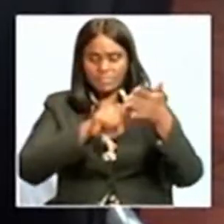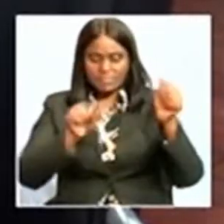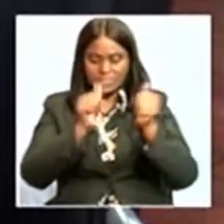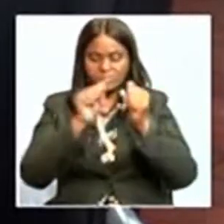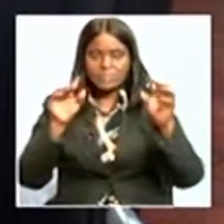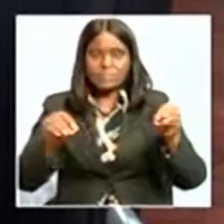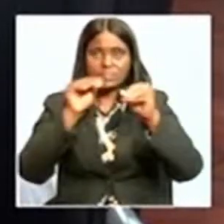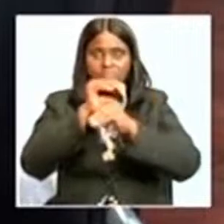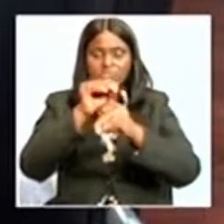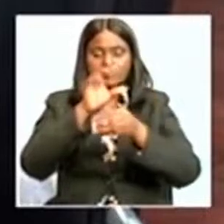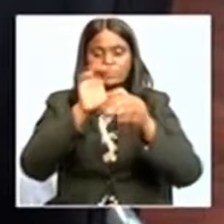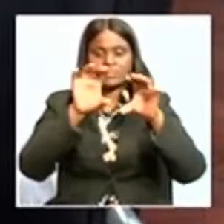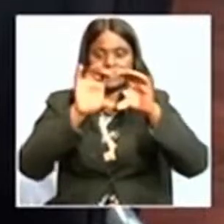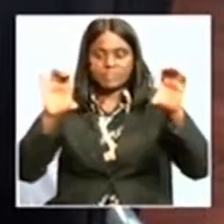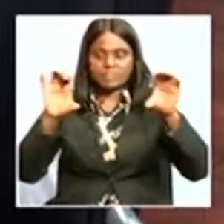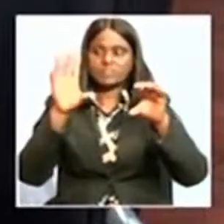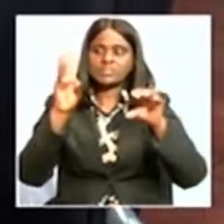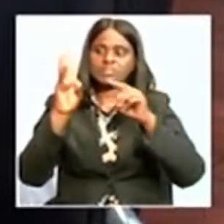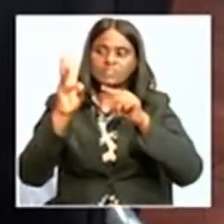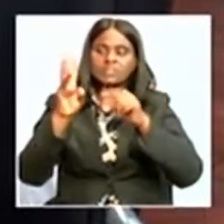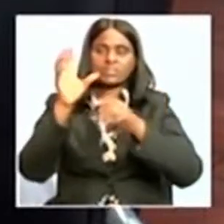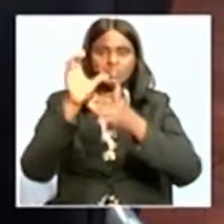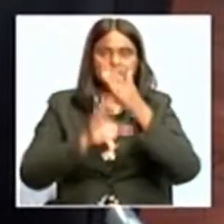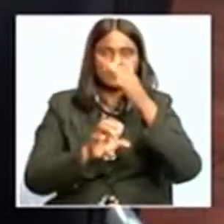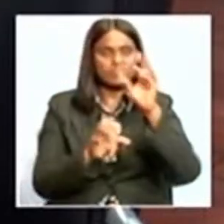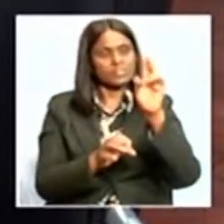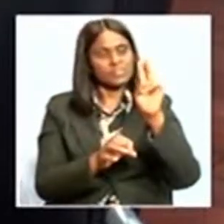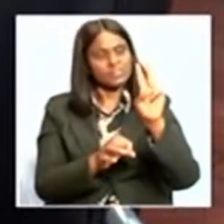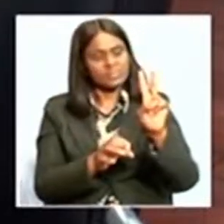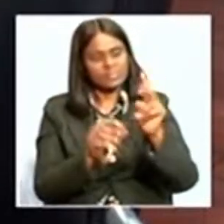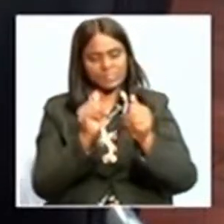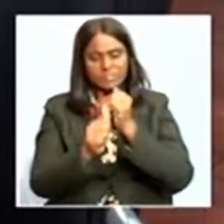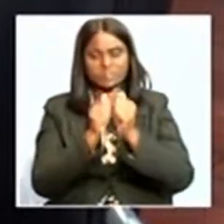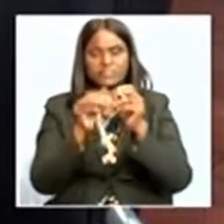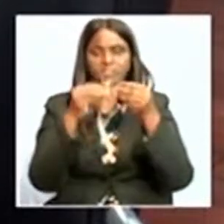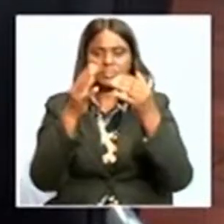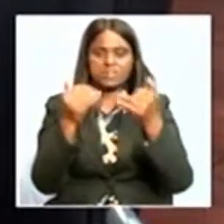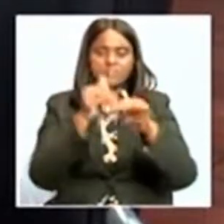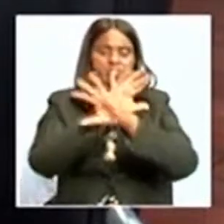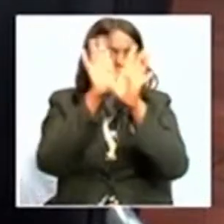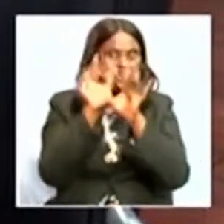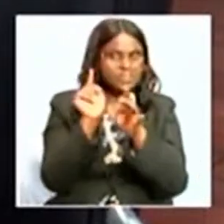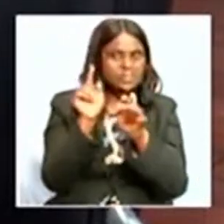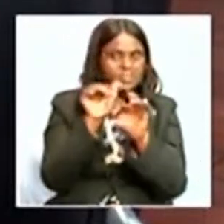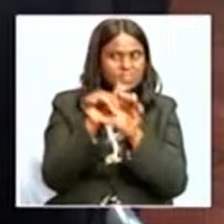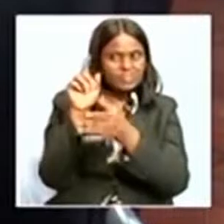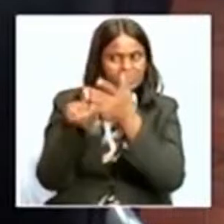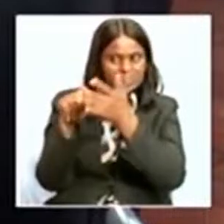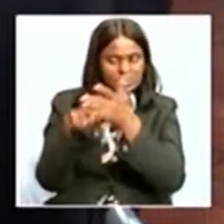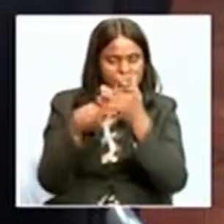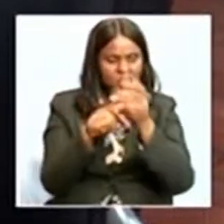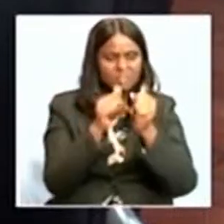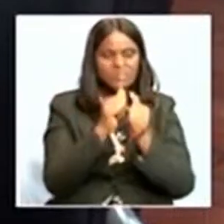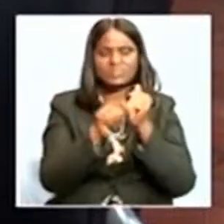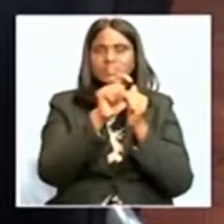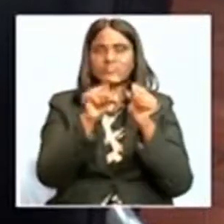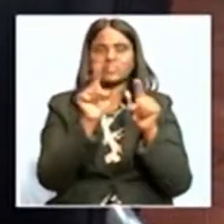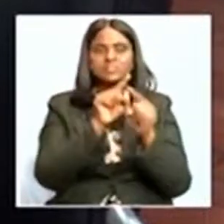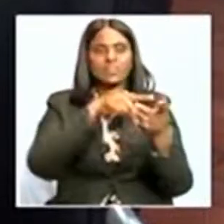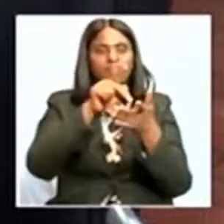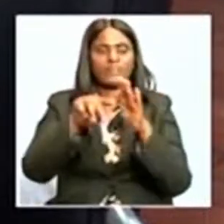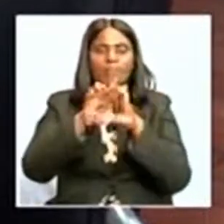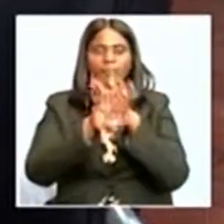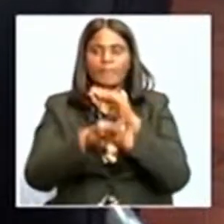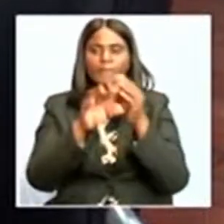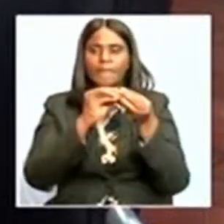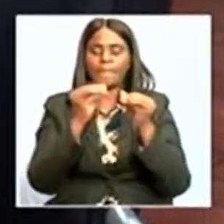substitutes paragraph 6, clause 2, which provides clarity on the tax required to be paid under